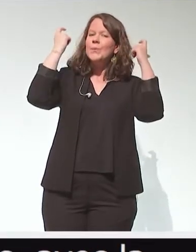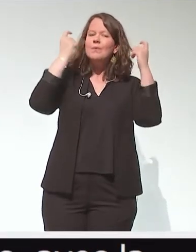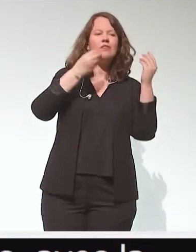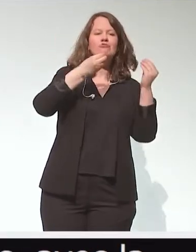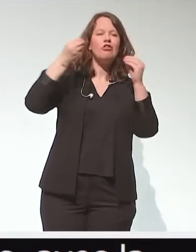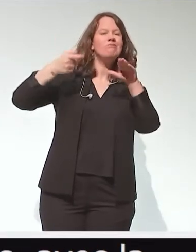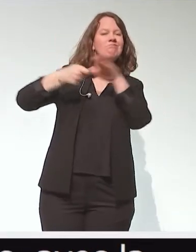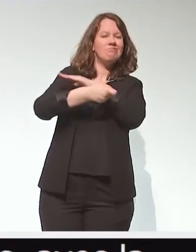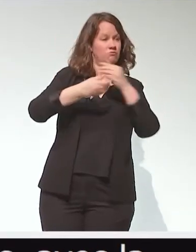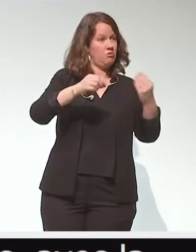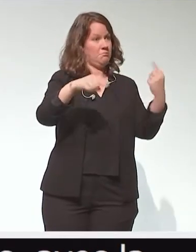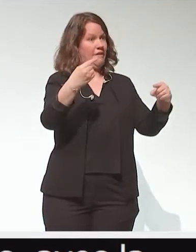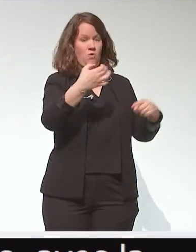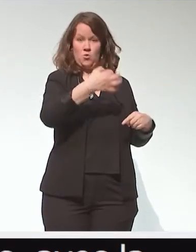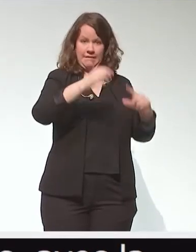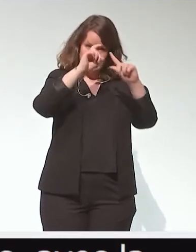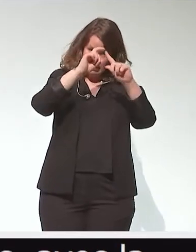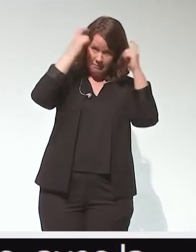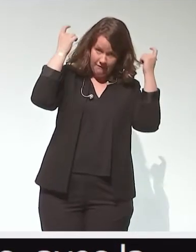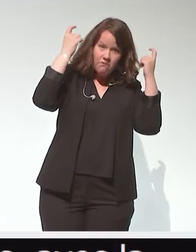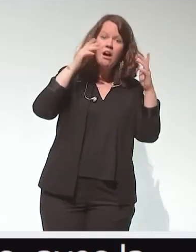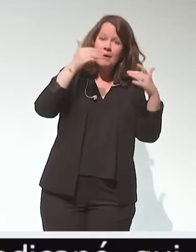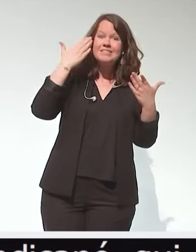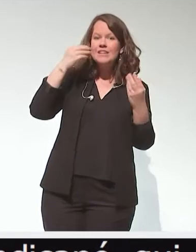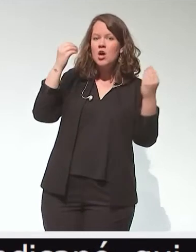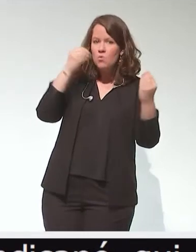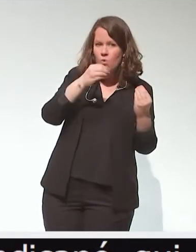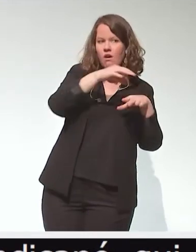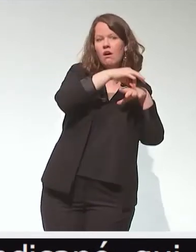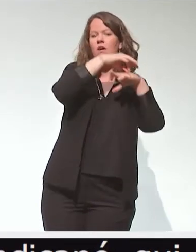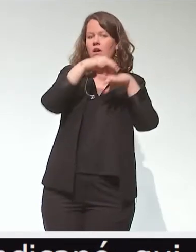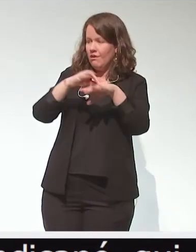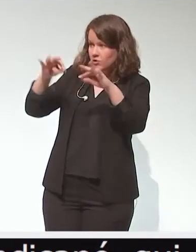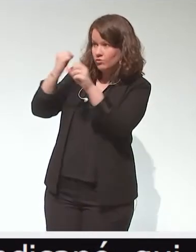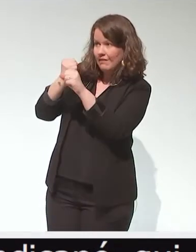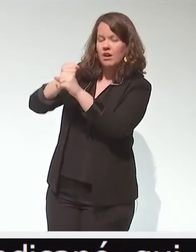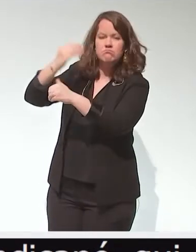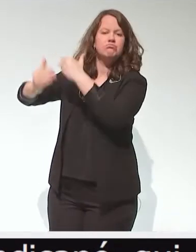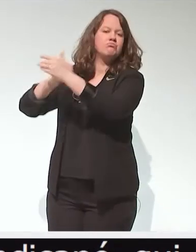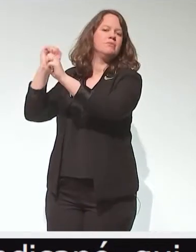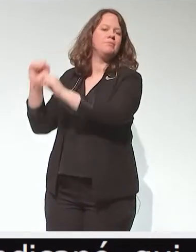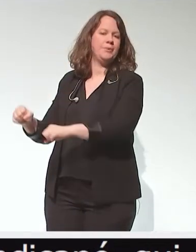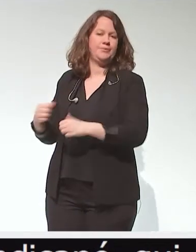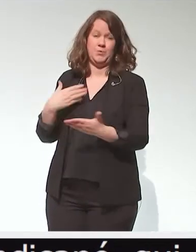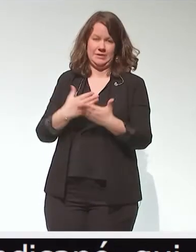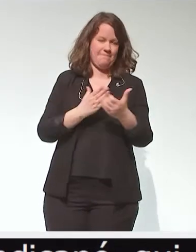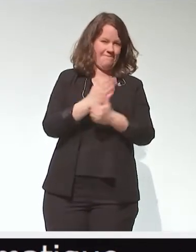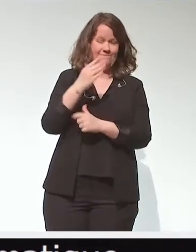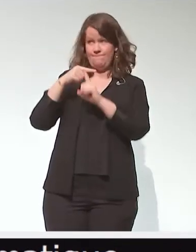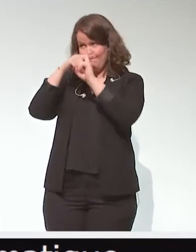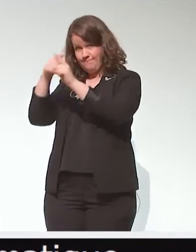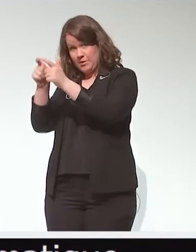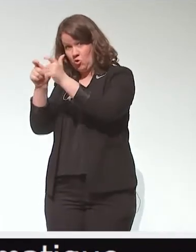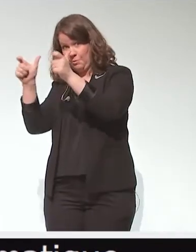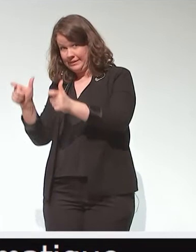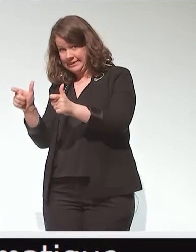is key to providing adaptations, accommodations, and this is how these people are no longer